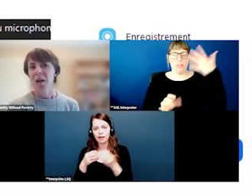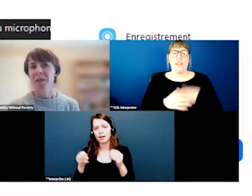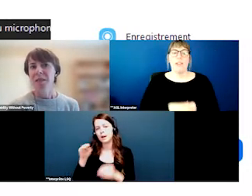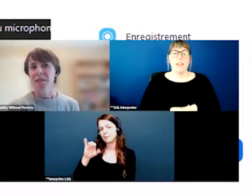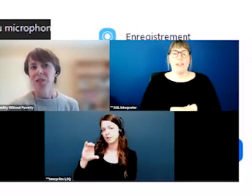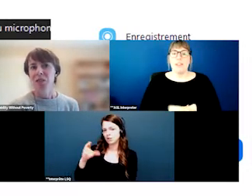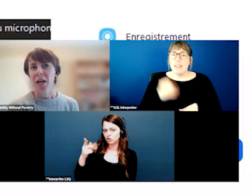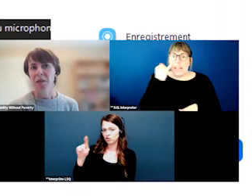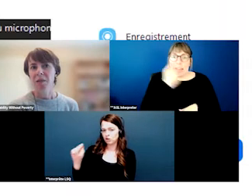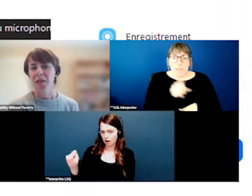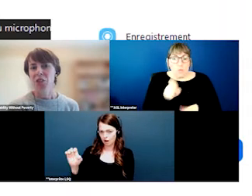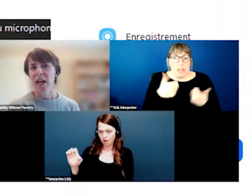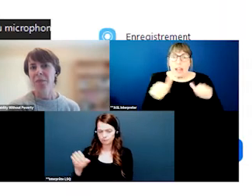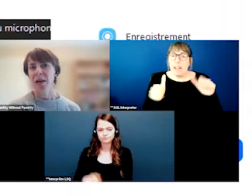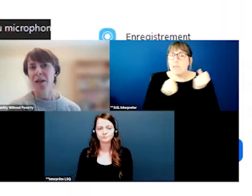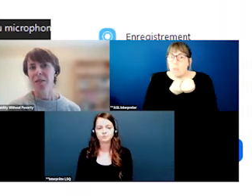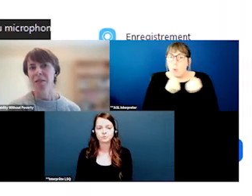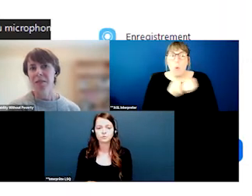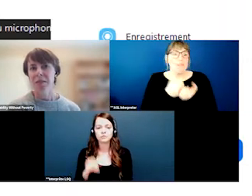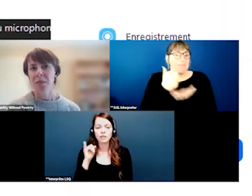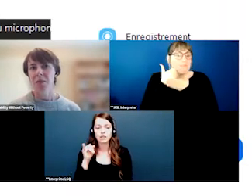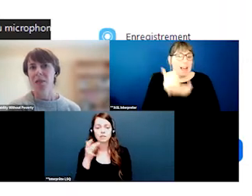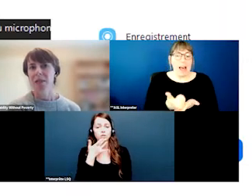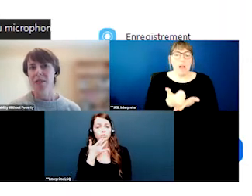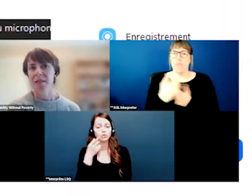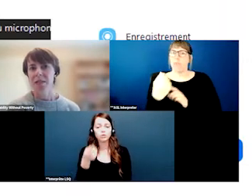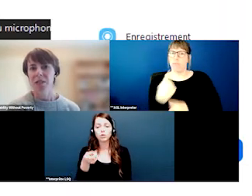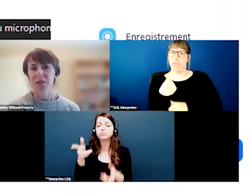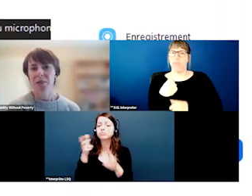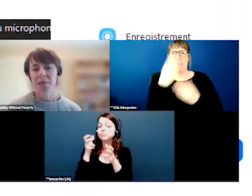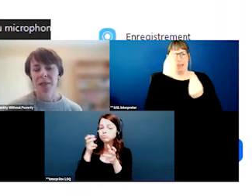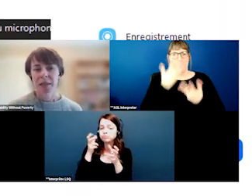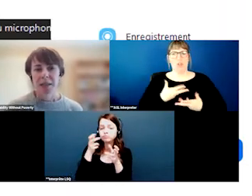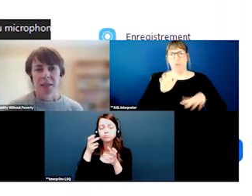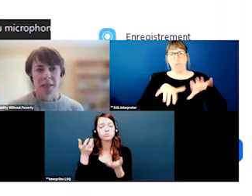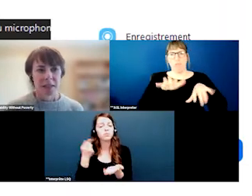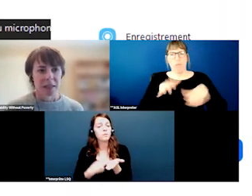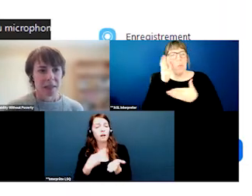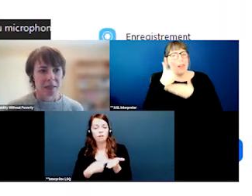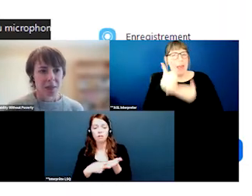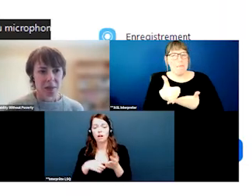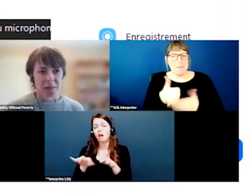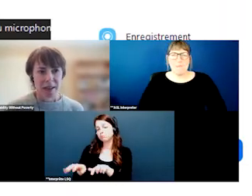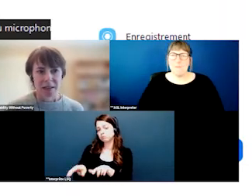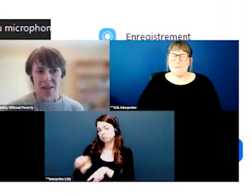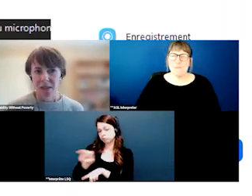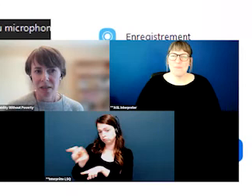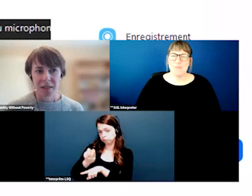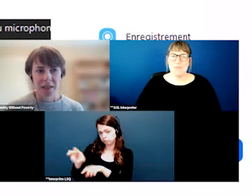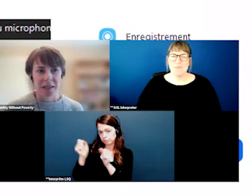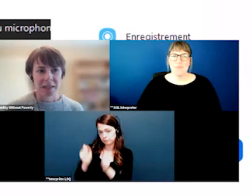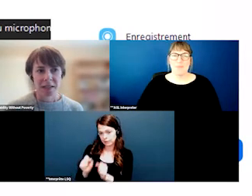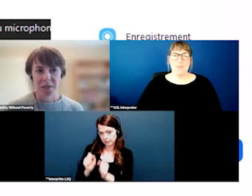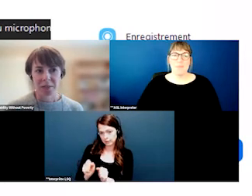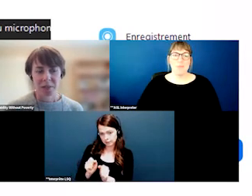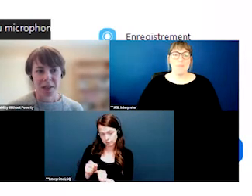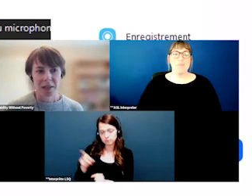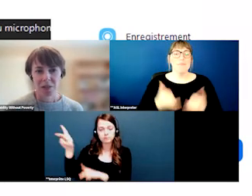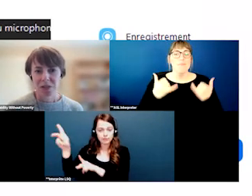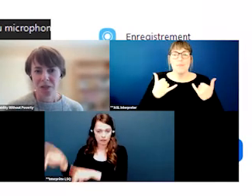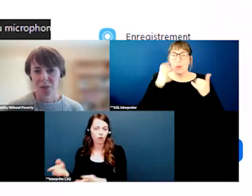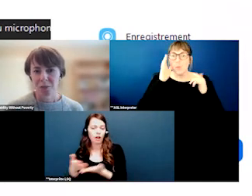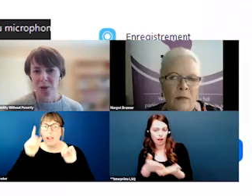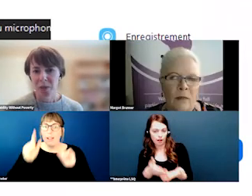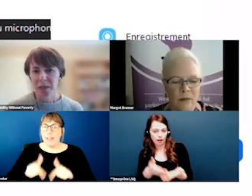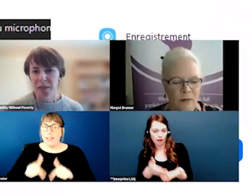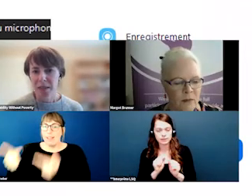you leave a comment in the chat box, someone will assist you. And with that, I'll hand it off to